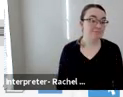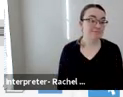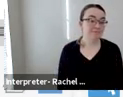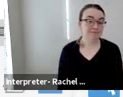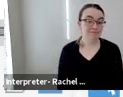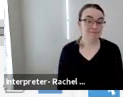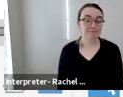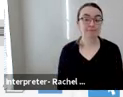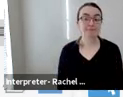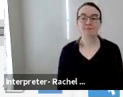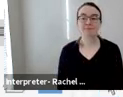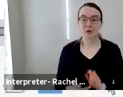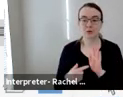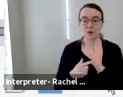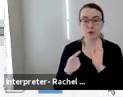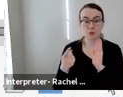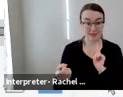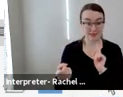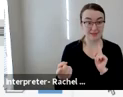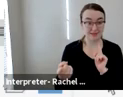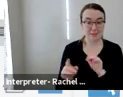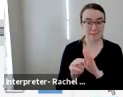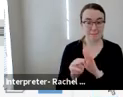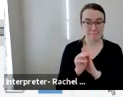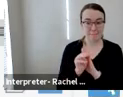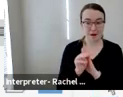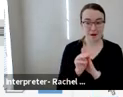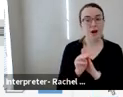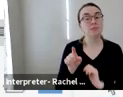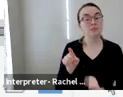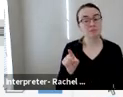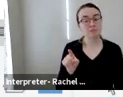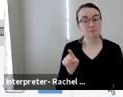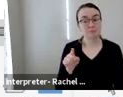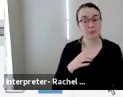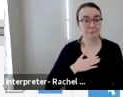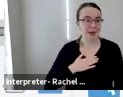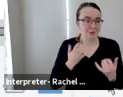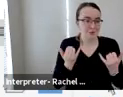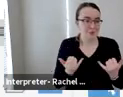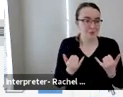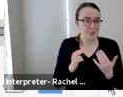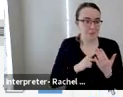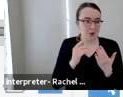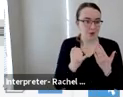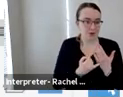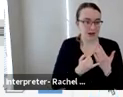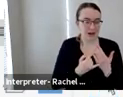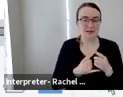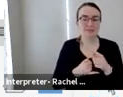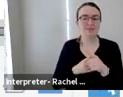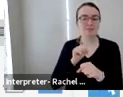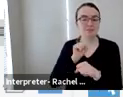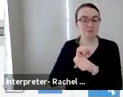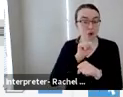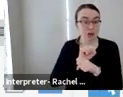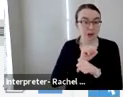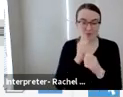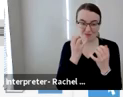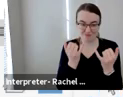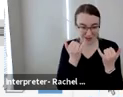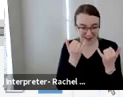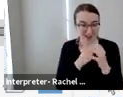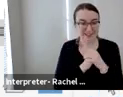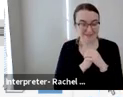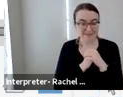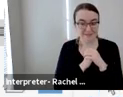I'll show you this model because this is actually one of my current projects. This is something I'm working on now, and I